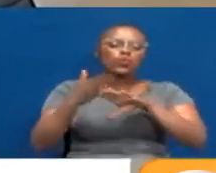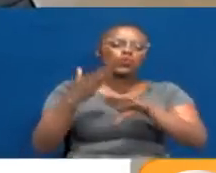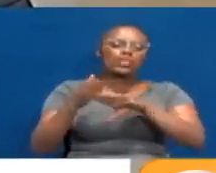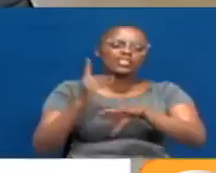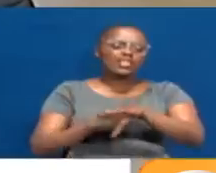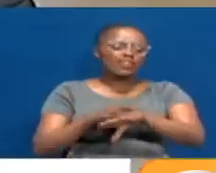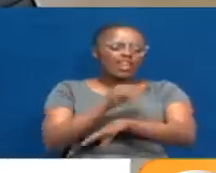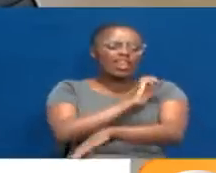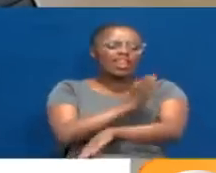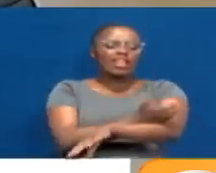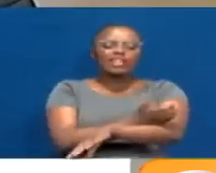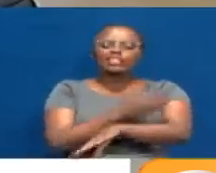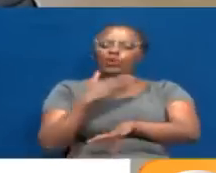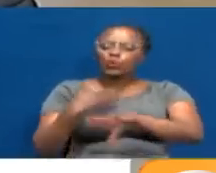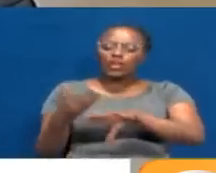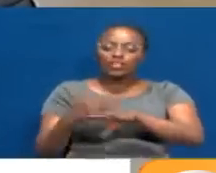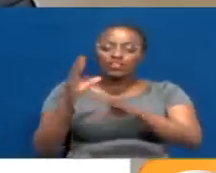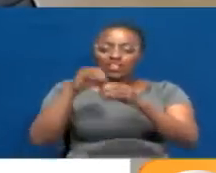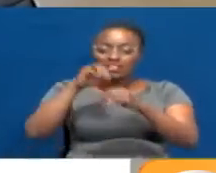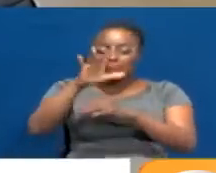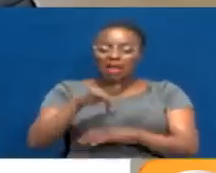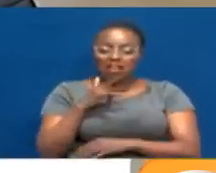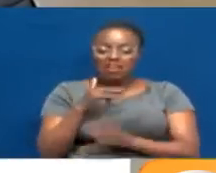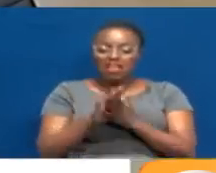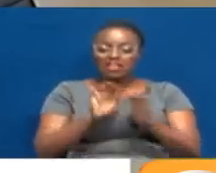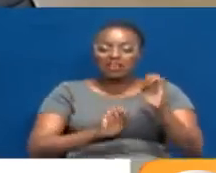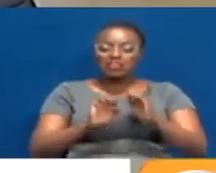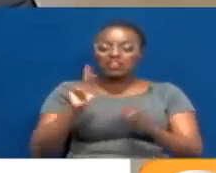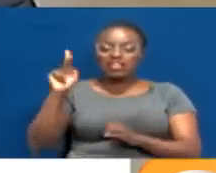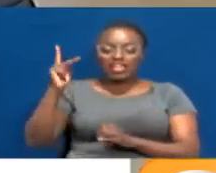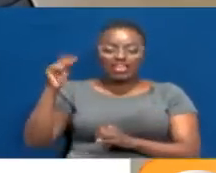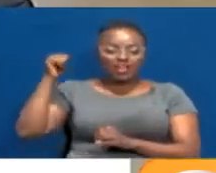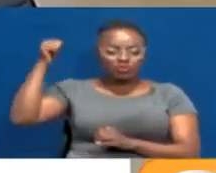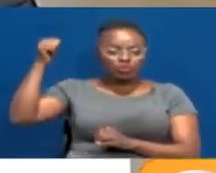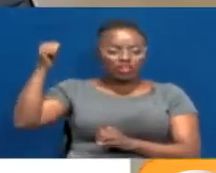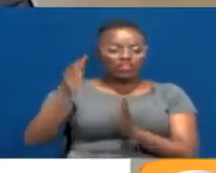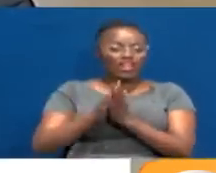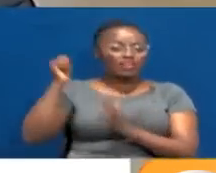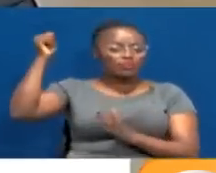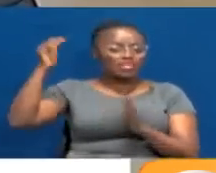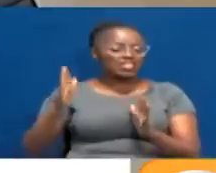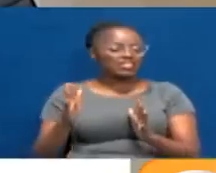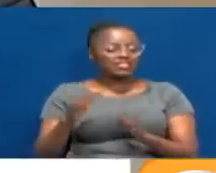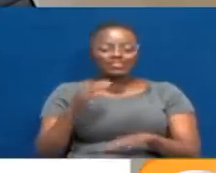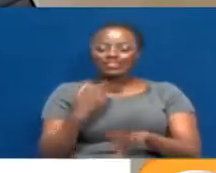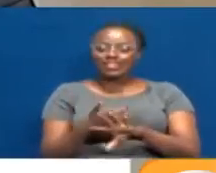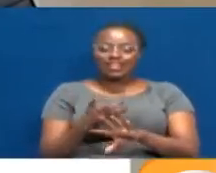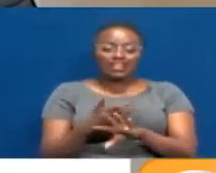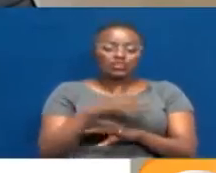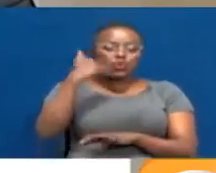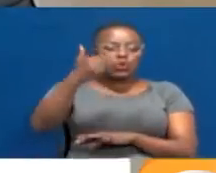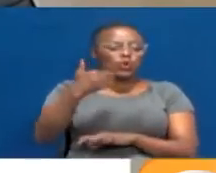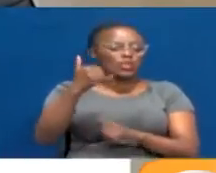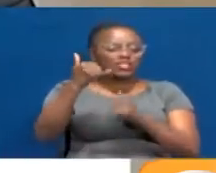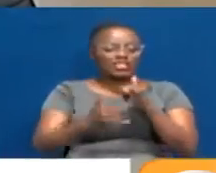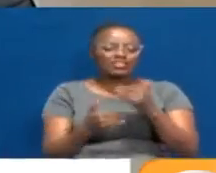and energy than investing your feelings and emotions on Kenyan politics and politicians. It always ends